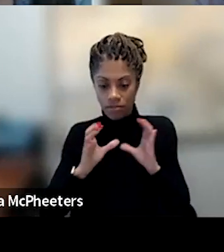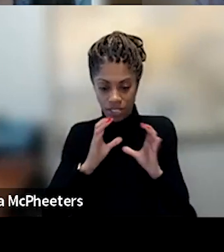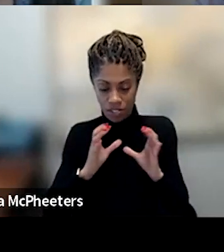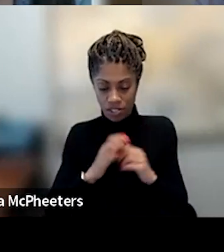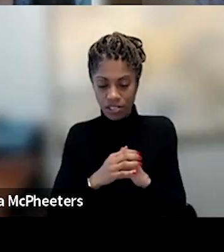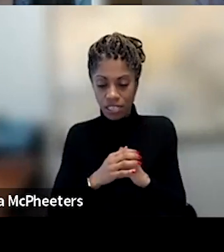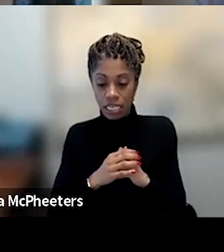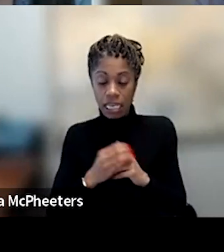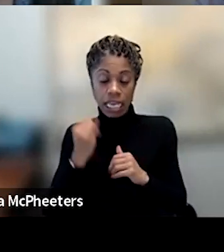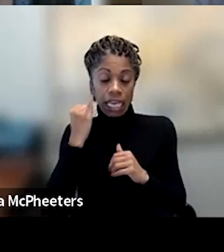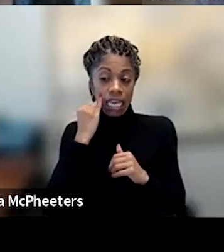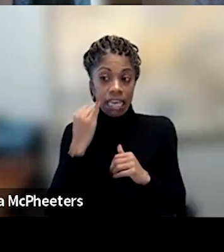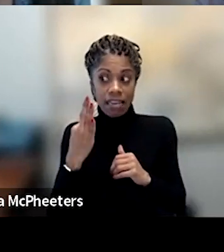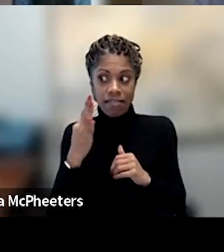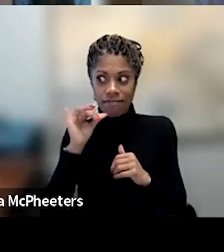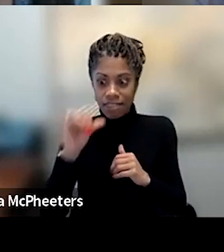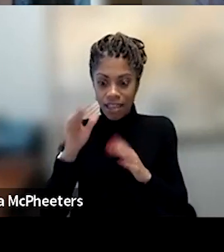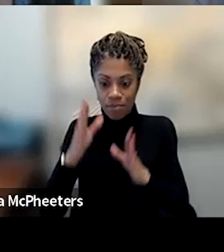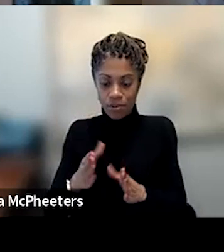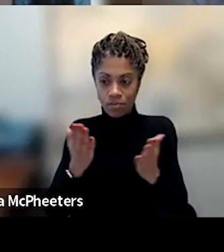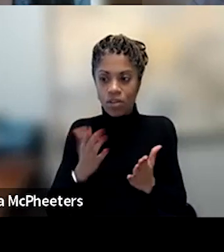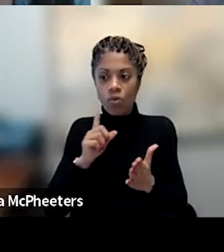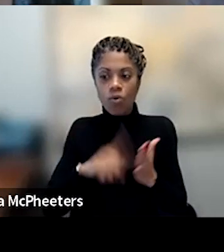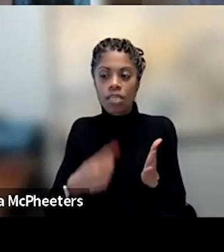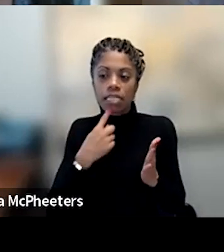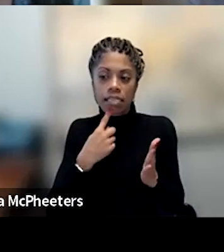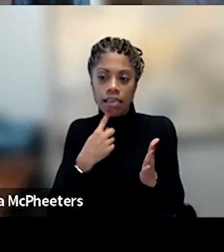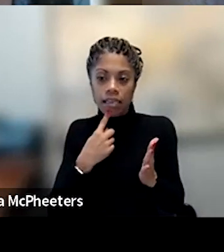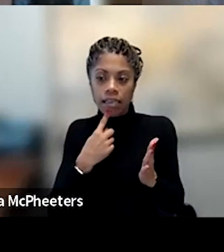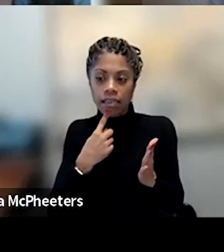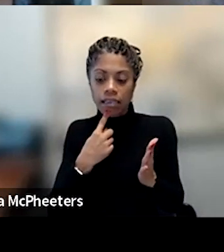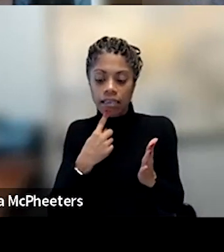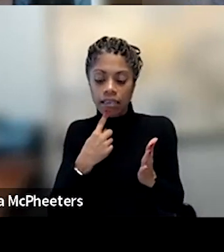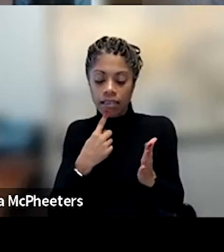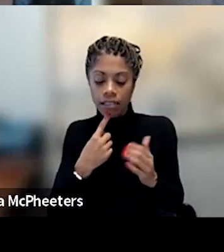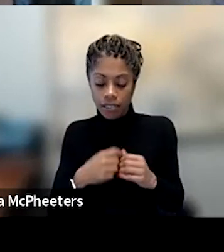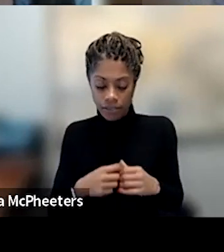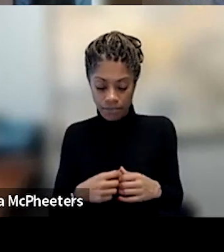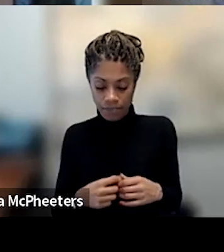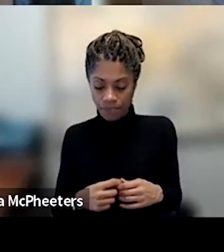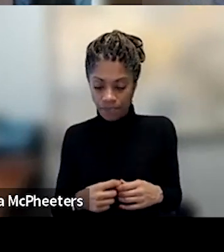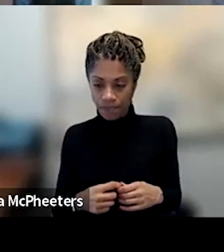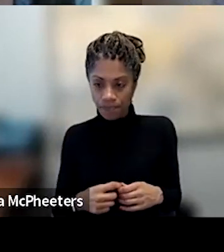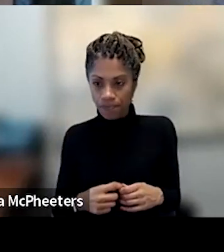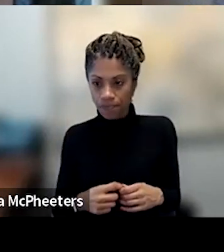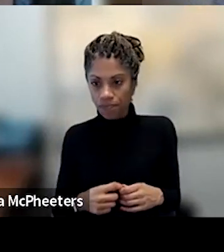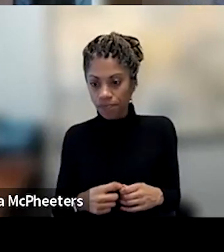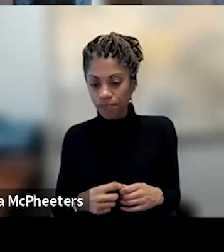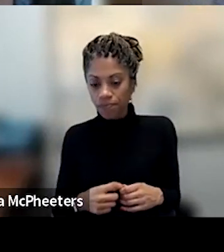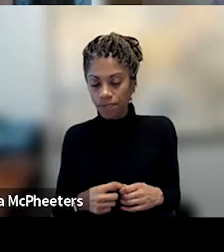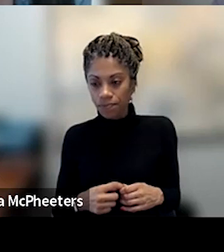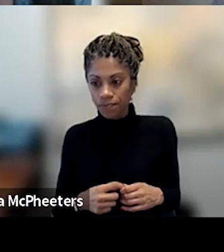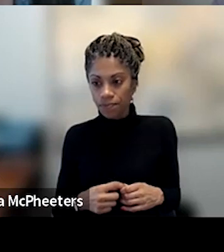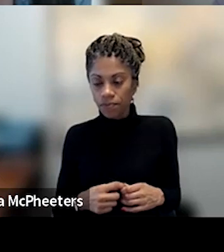they were here? This just happened during a very important conversation last week. So really take the beachhead for